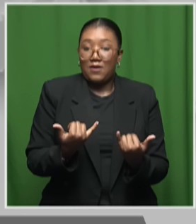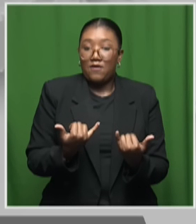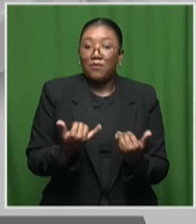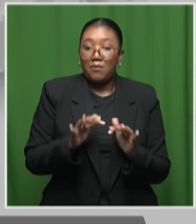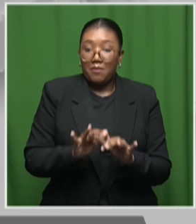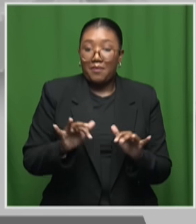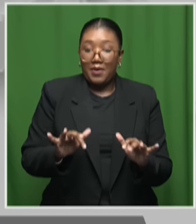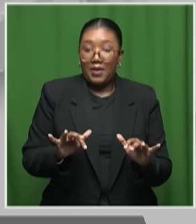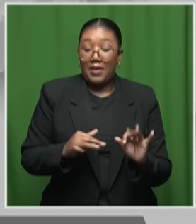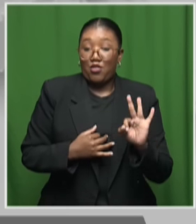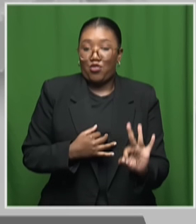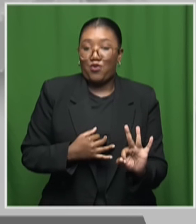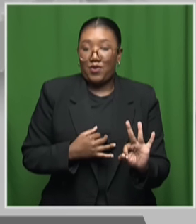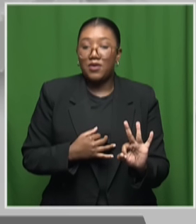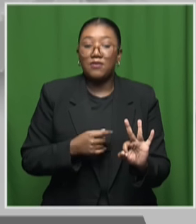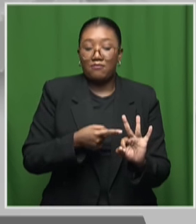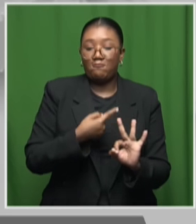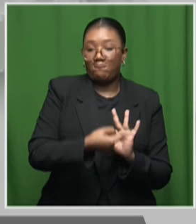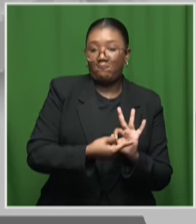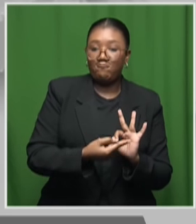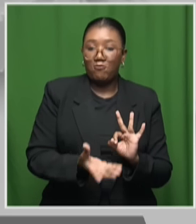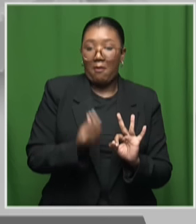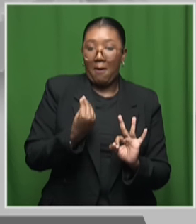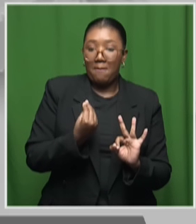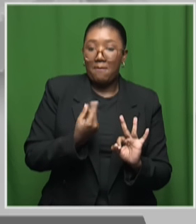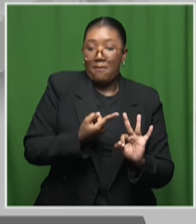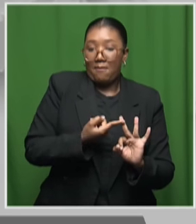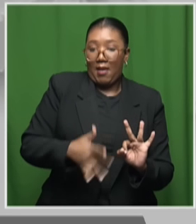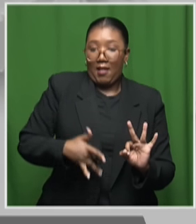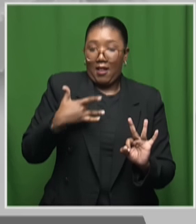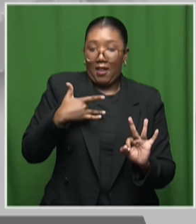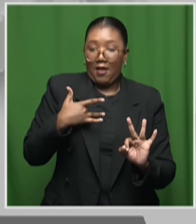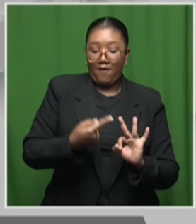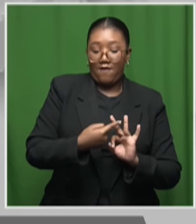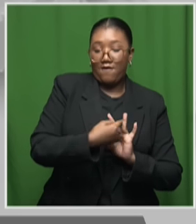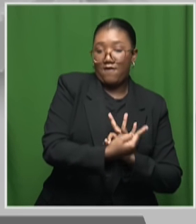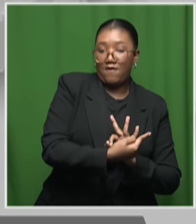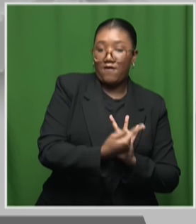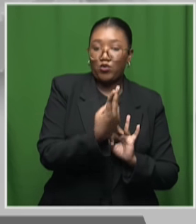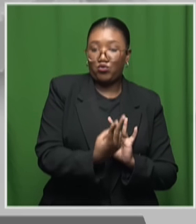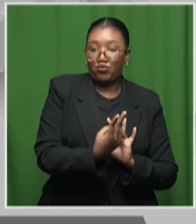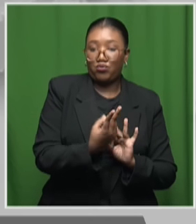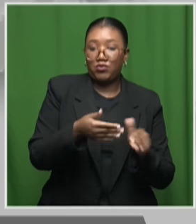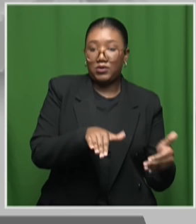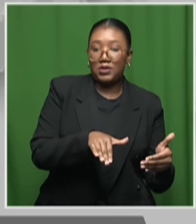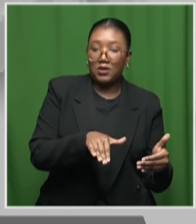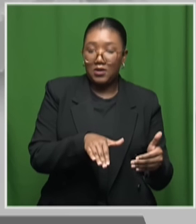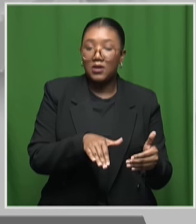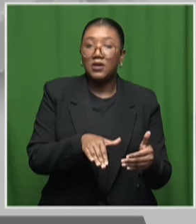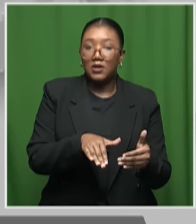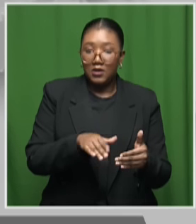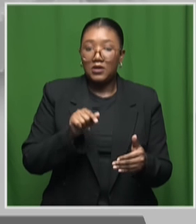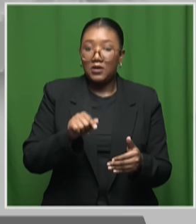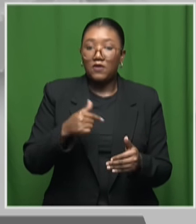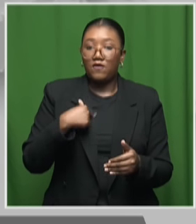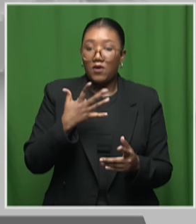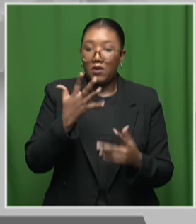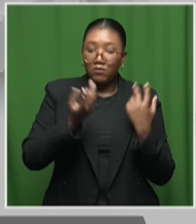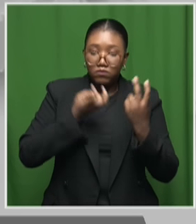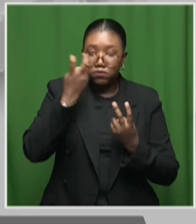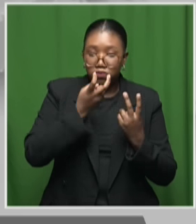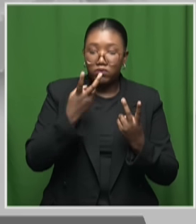been either rescued or recovered. SAP Search and Rescue, lifeguards and NSRI will return to Pennington